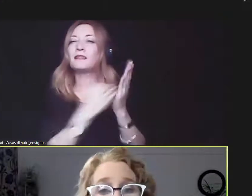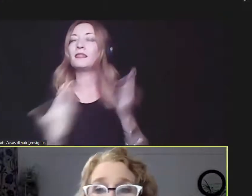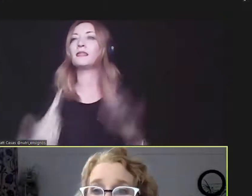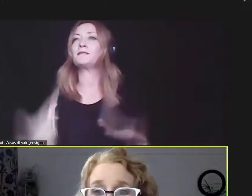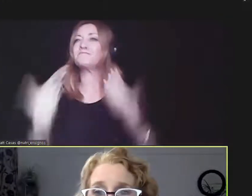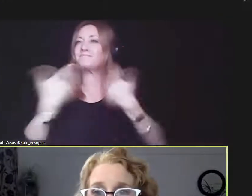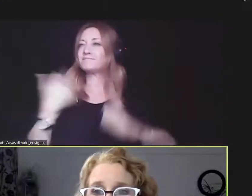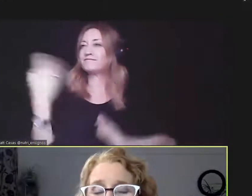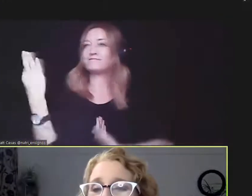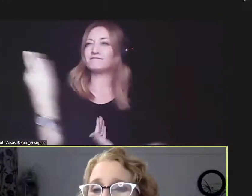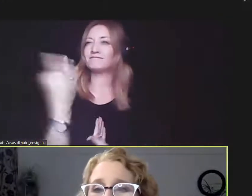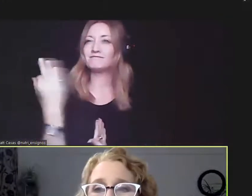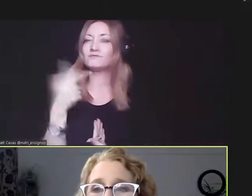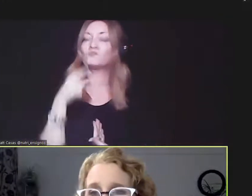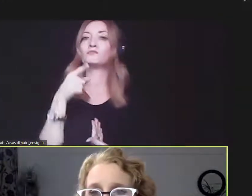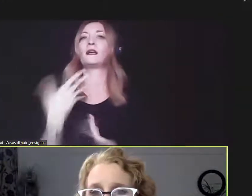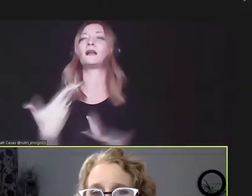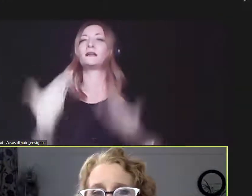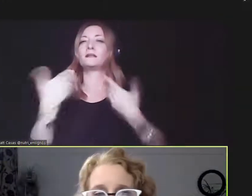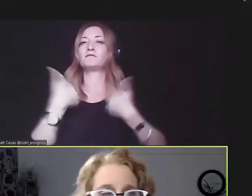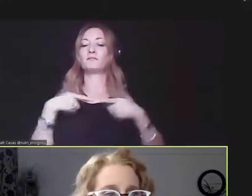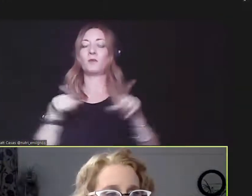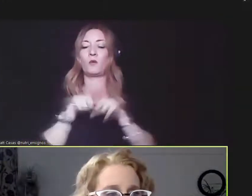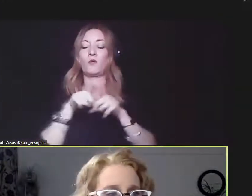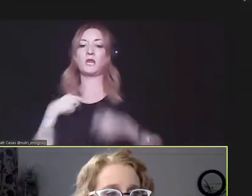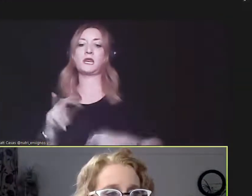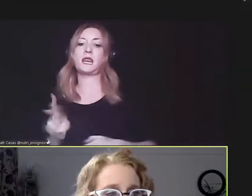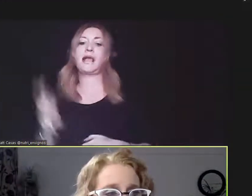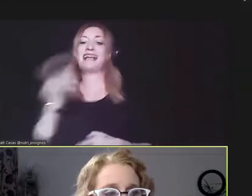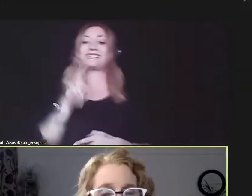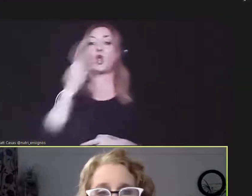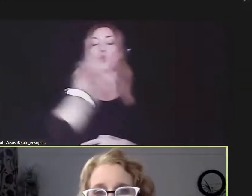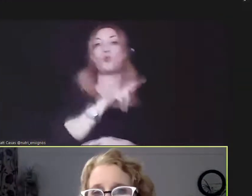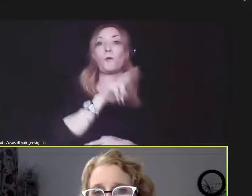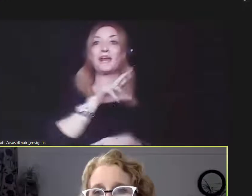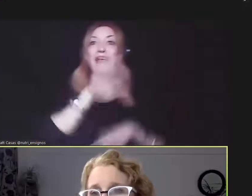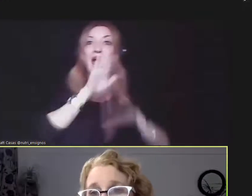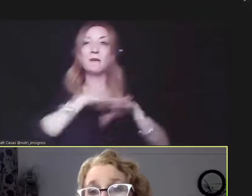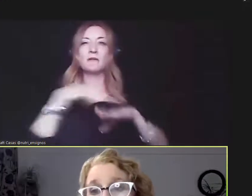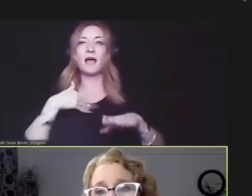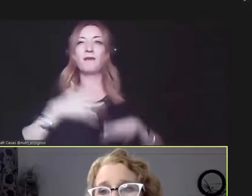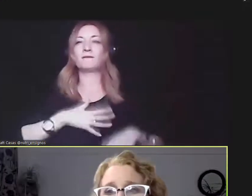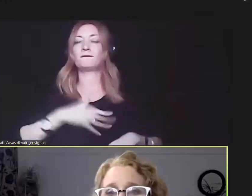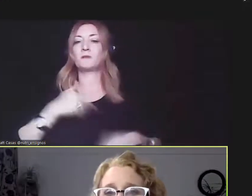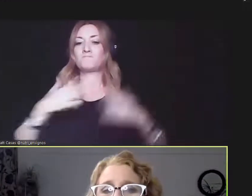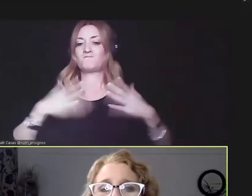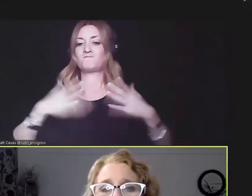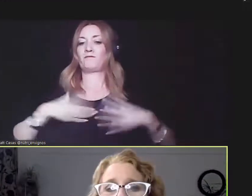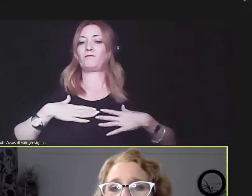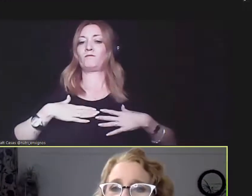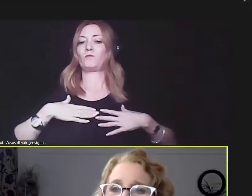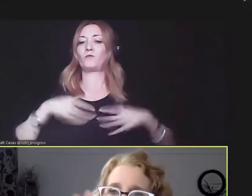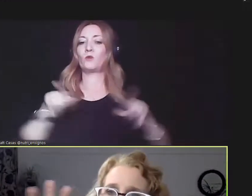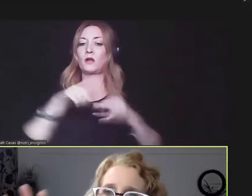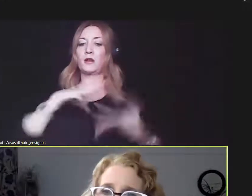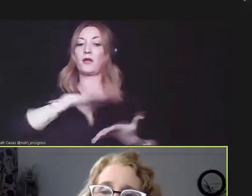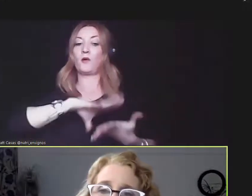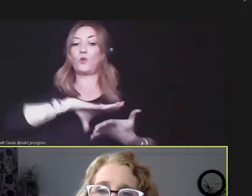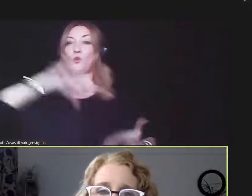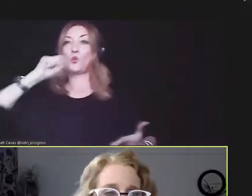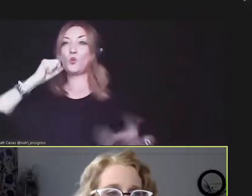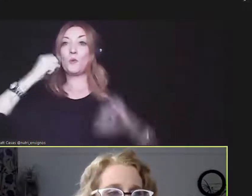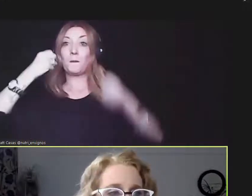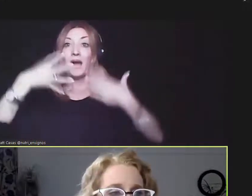to absorb and neutralize nutrients. Now, I really believe achieving